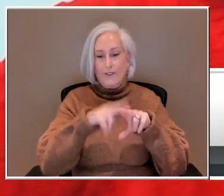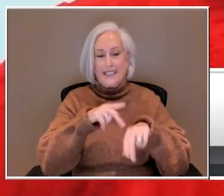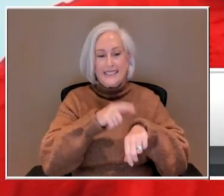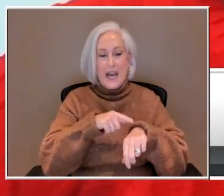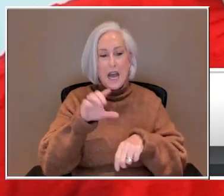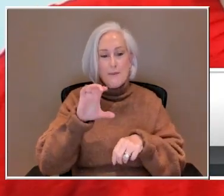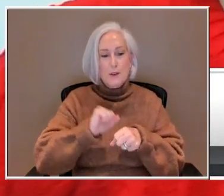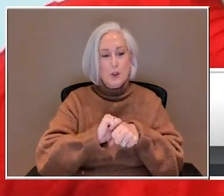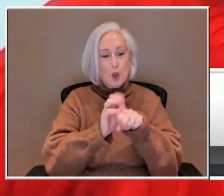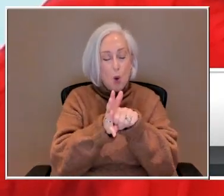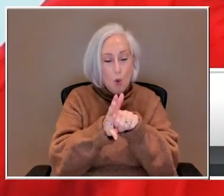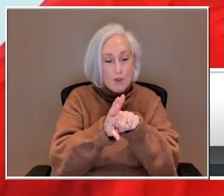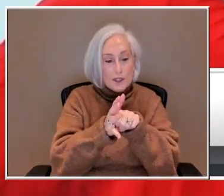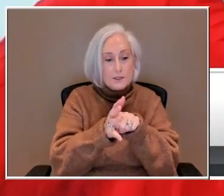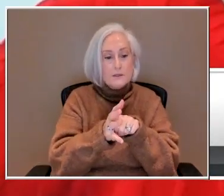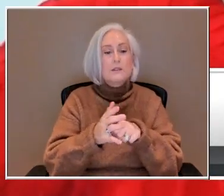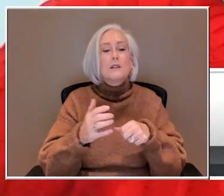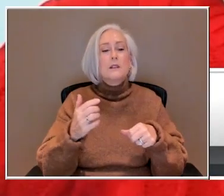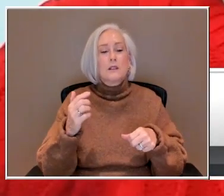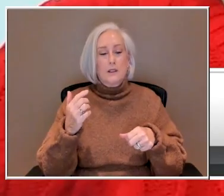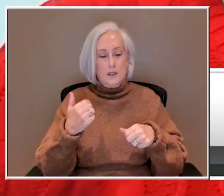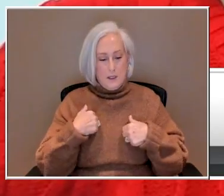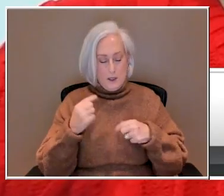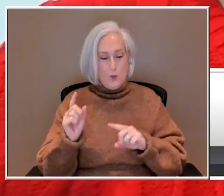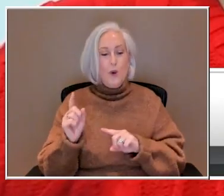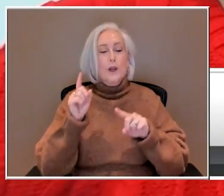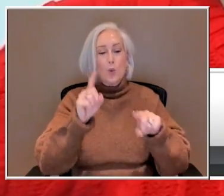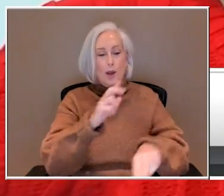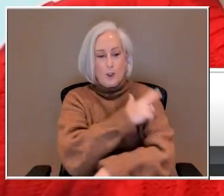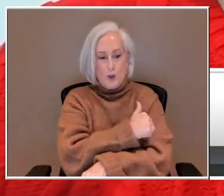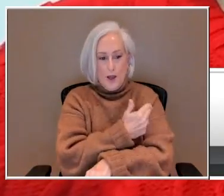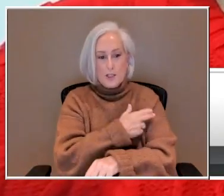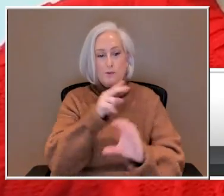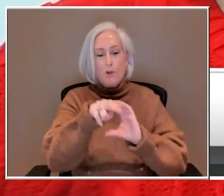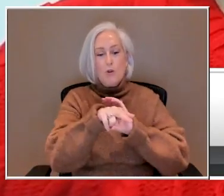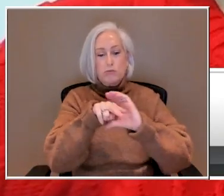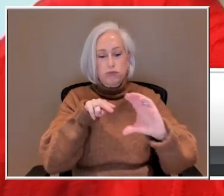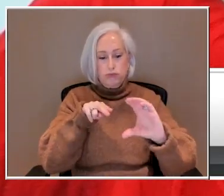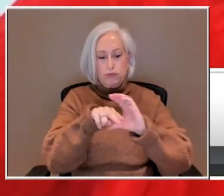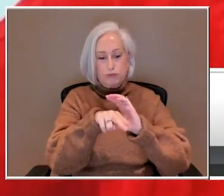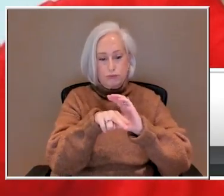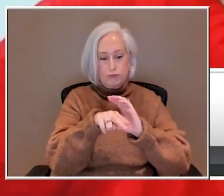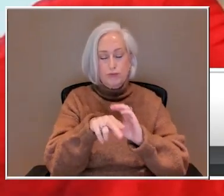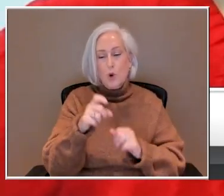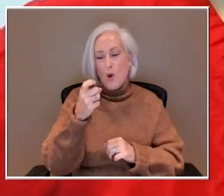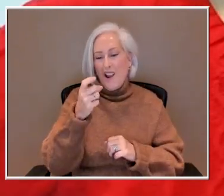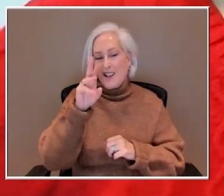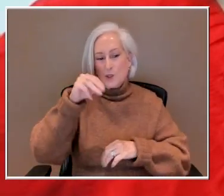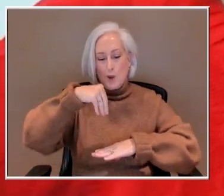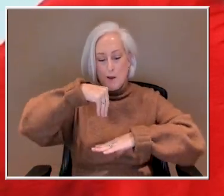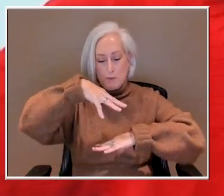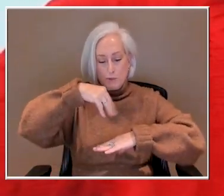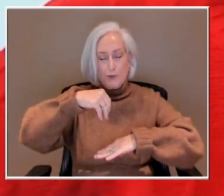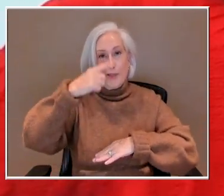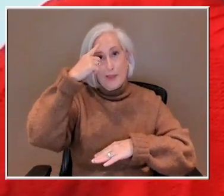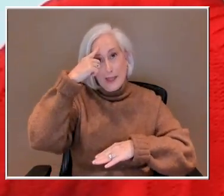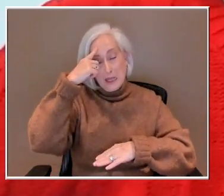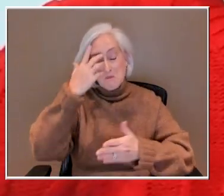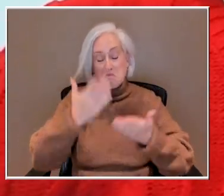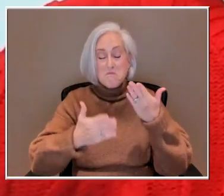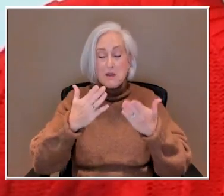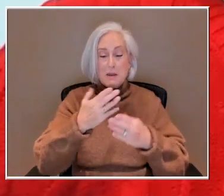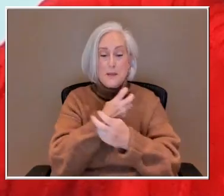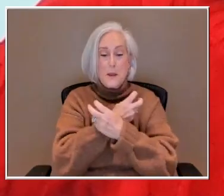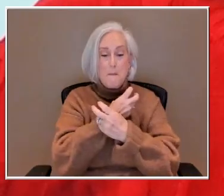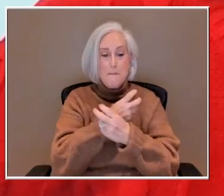we went down to the hospital to get an MRI or an X-ray, thinking it was just a bone bruise